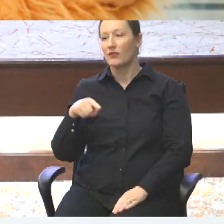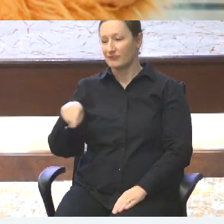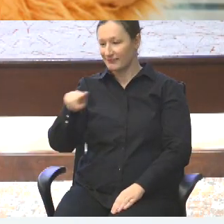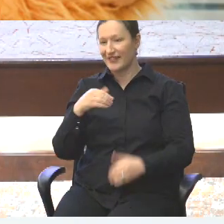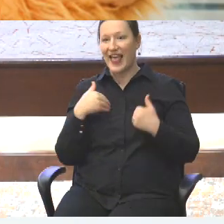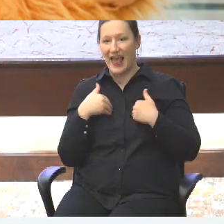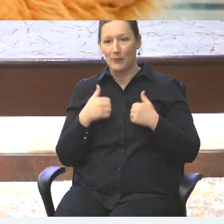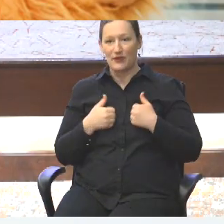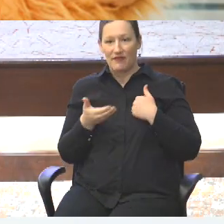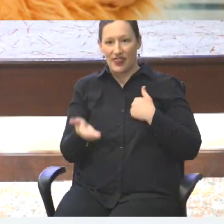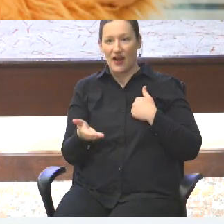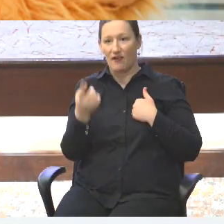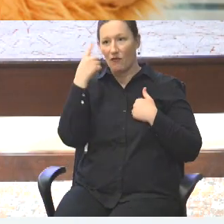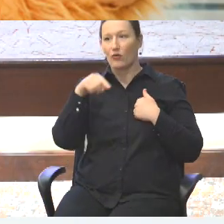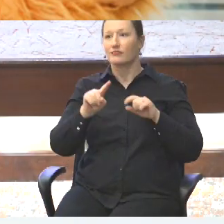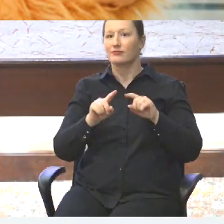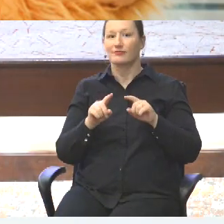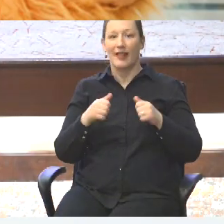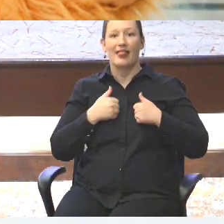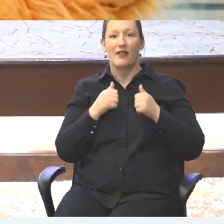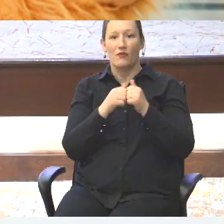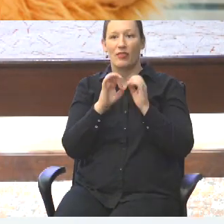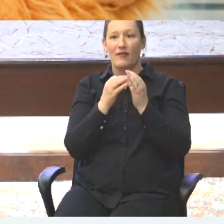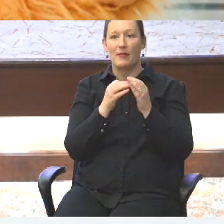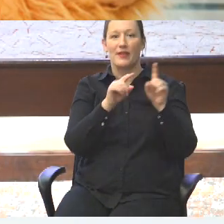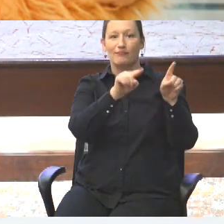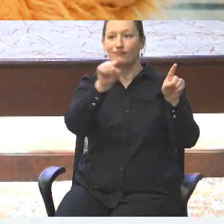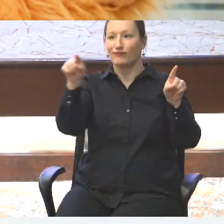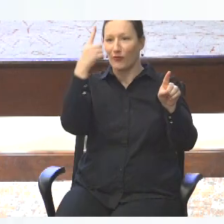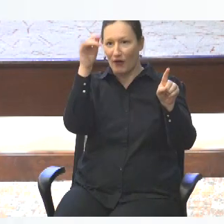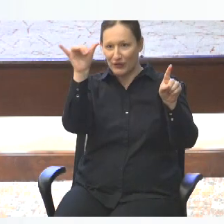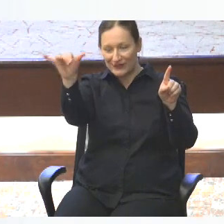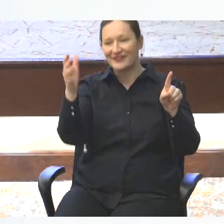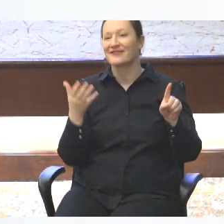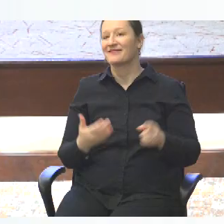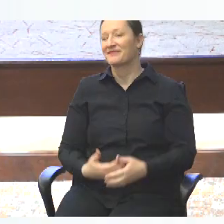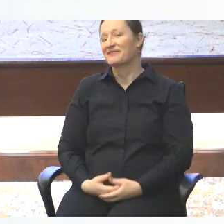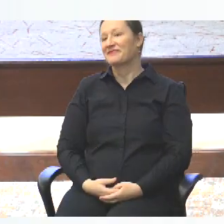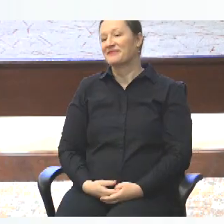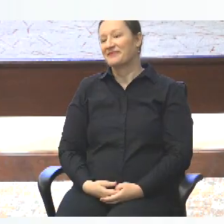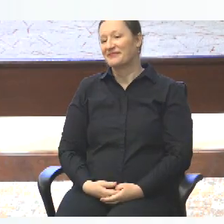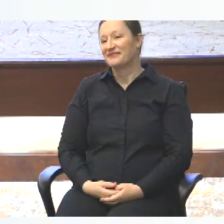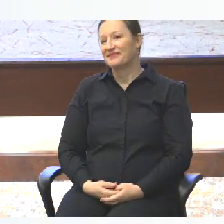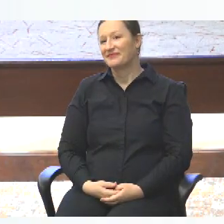community engagement, and overall boost morale. It is super cute.